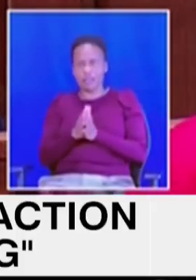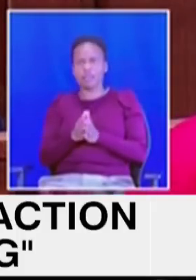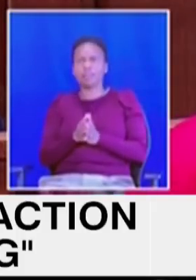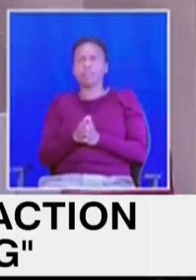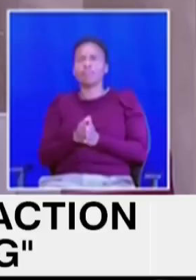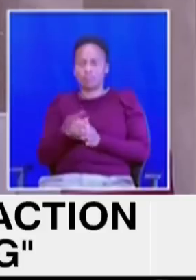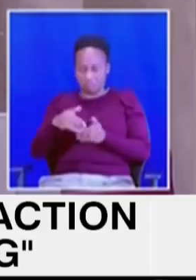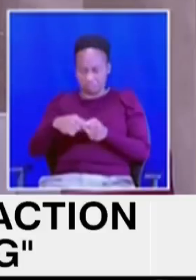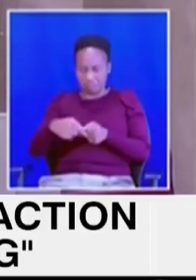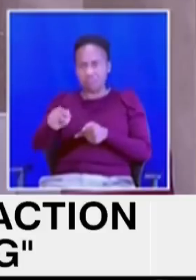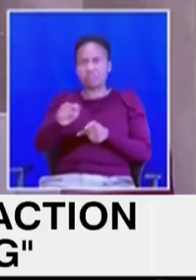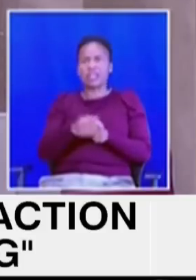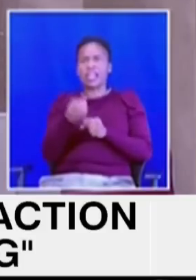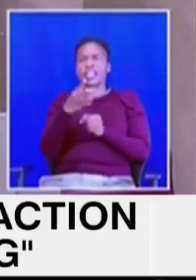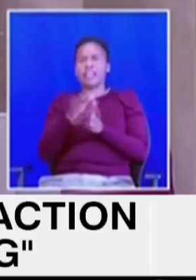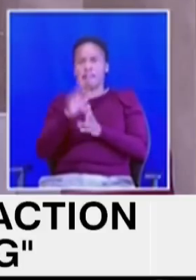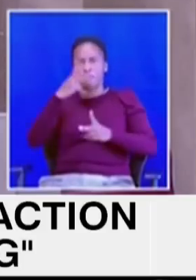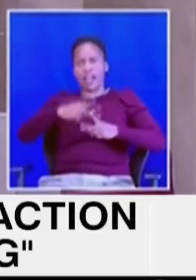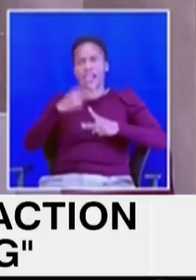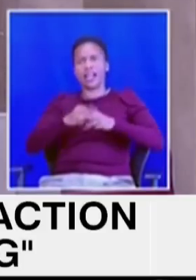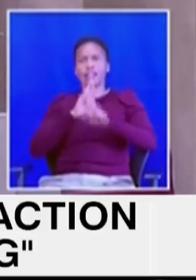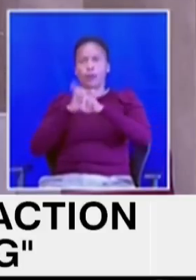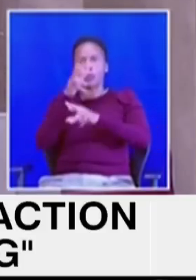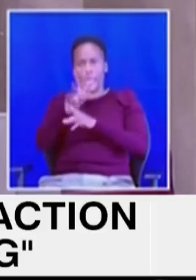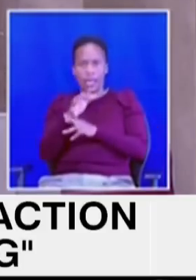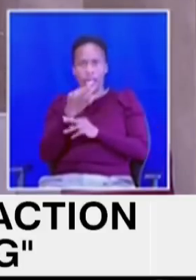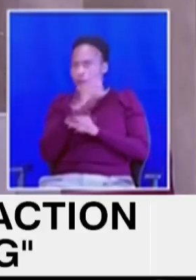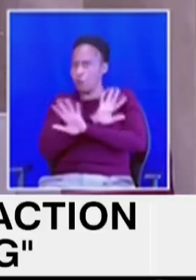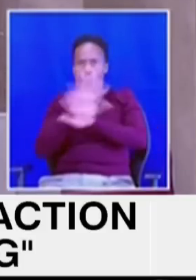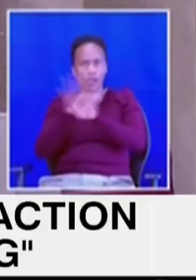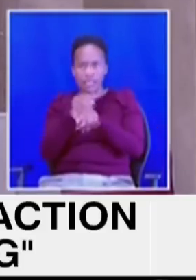chance. Let's not.